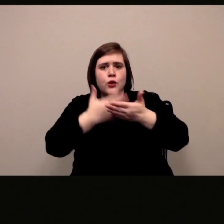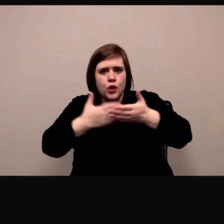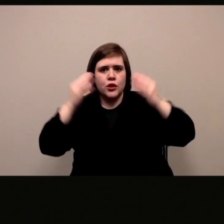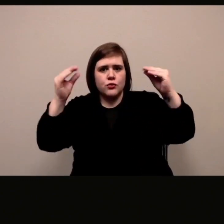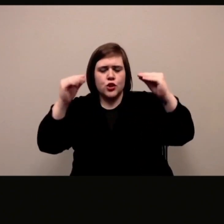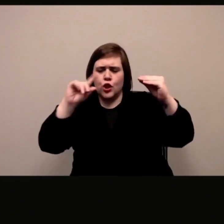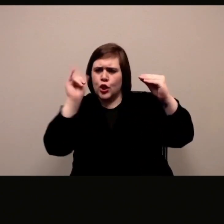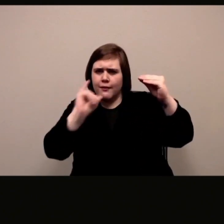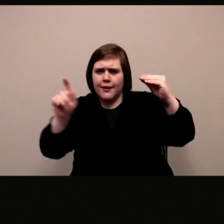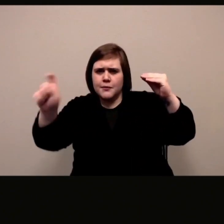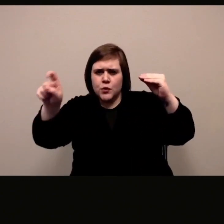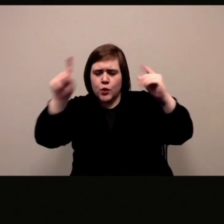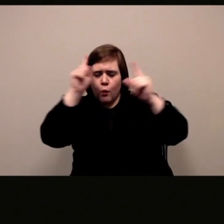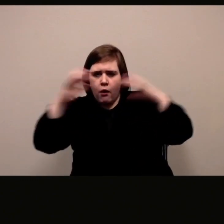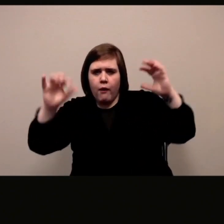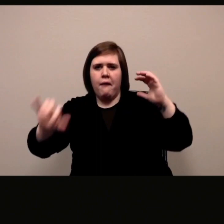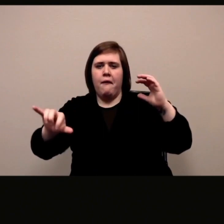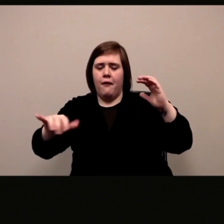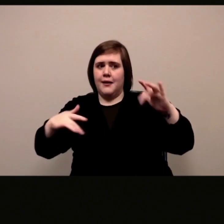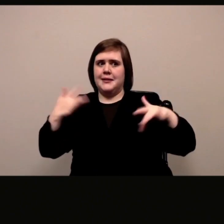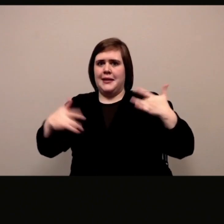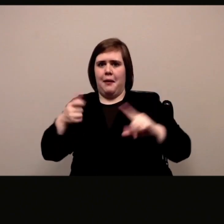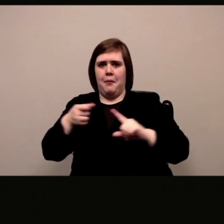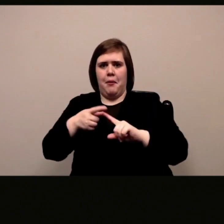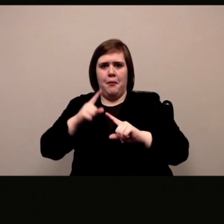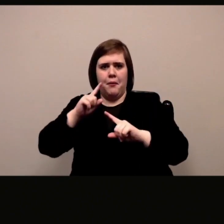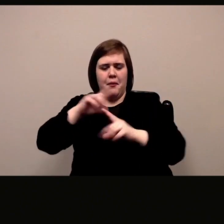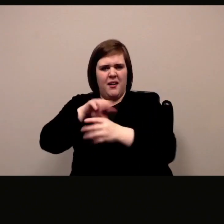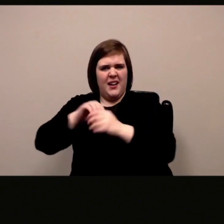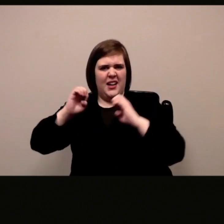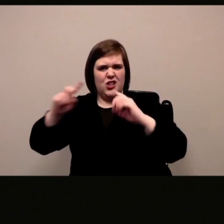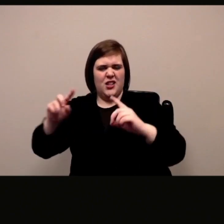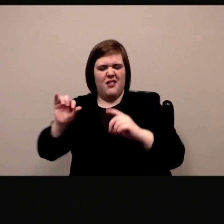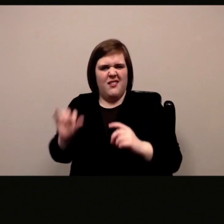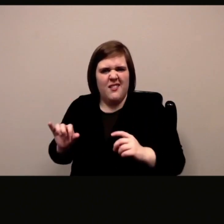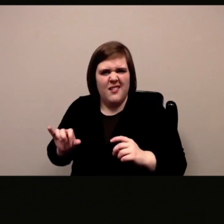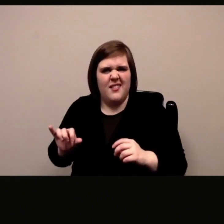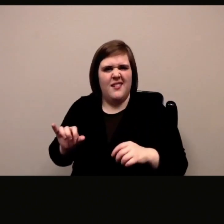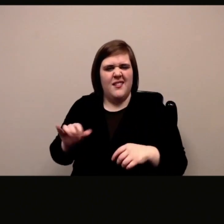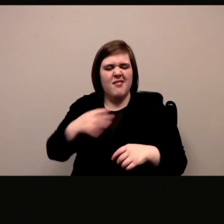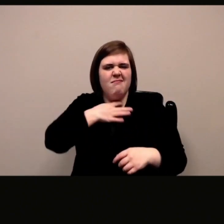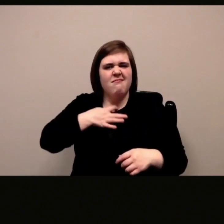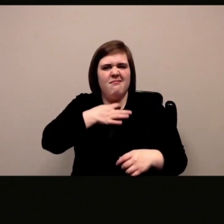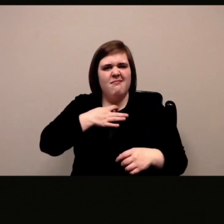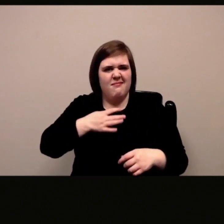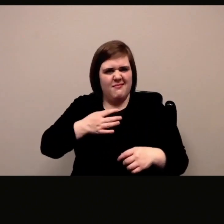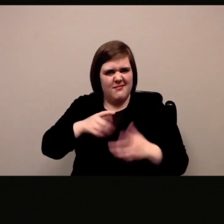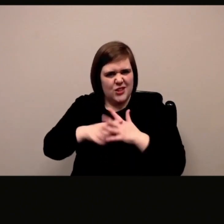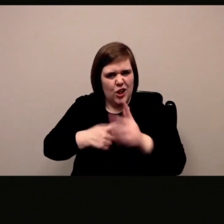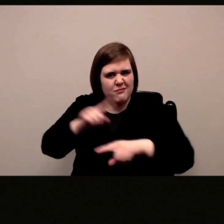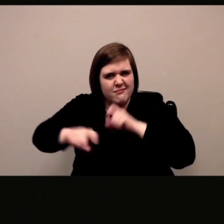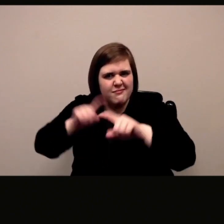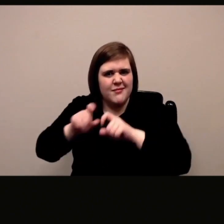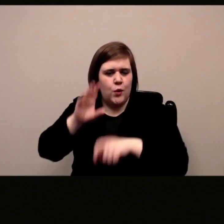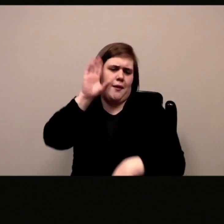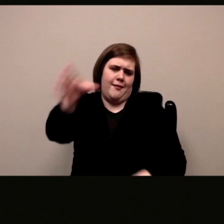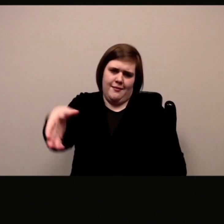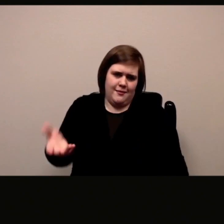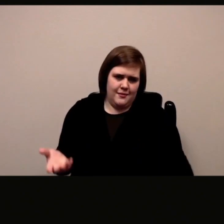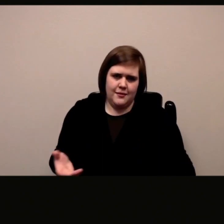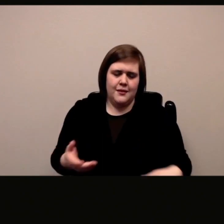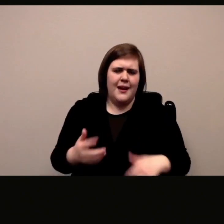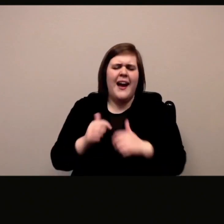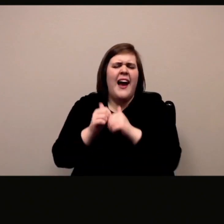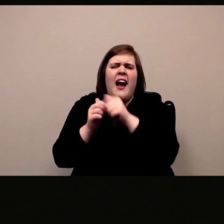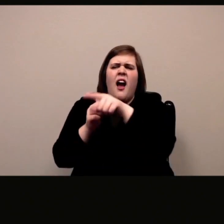Let them see what excitement looks like in education. They're going to start asking questions and figuring out what's going, how did you do that?